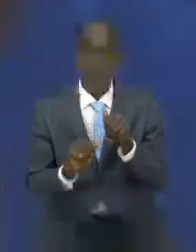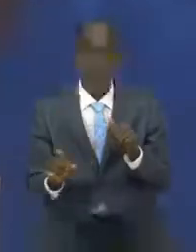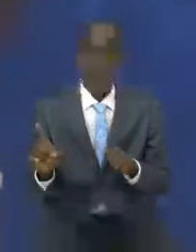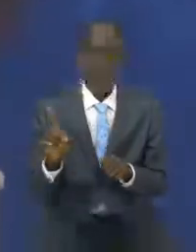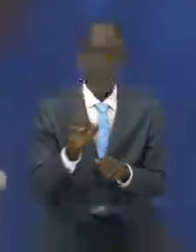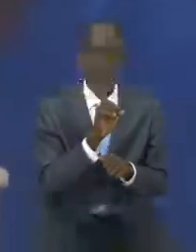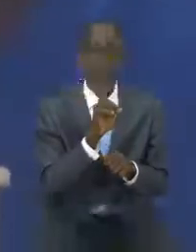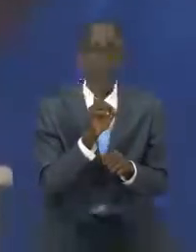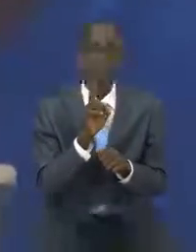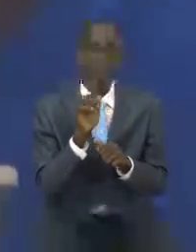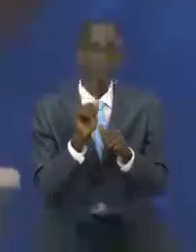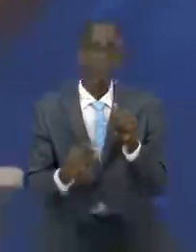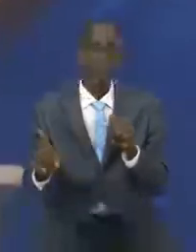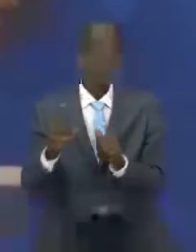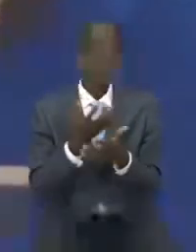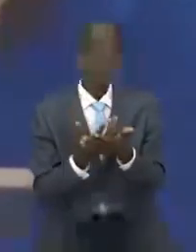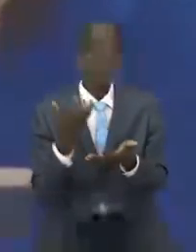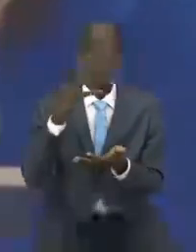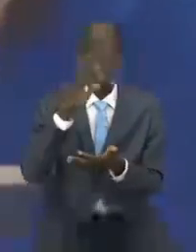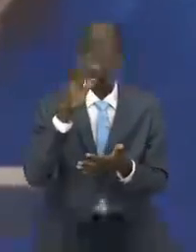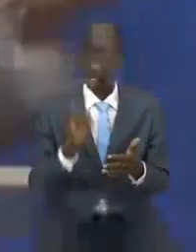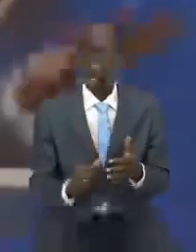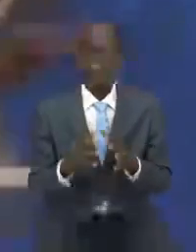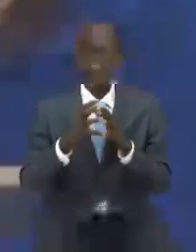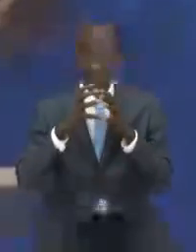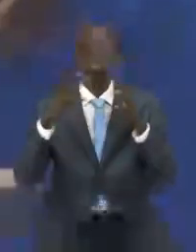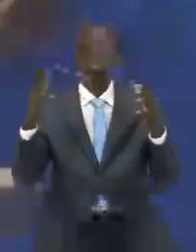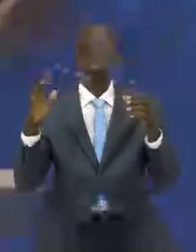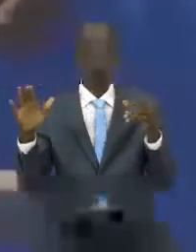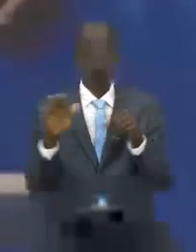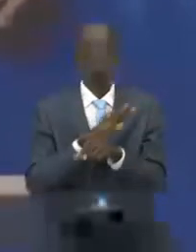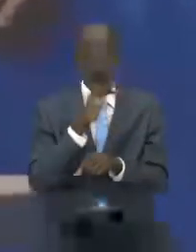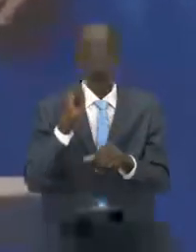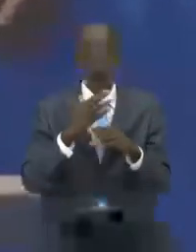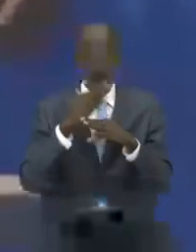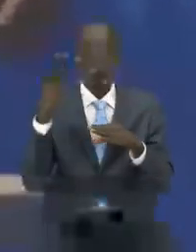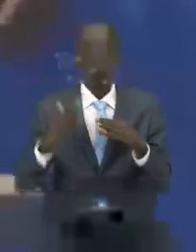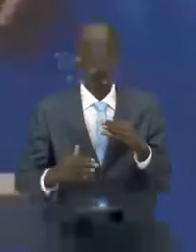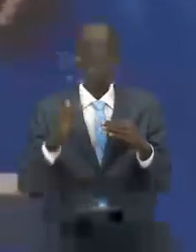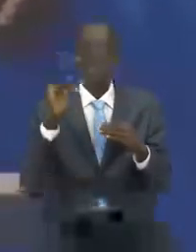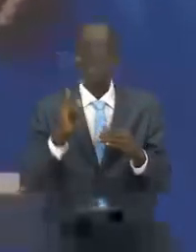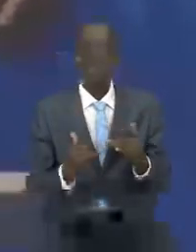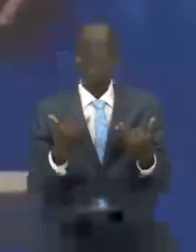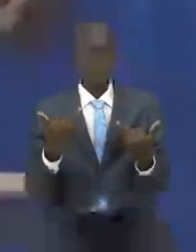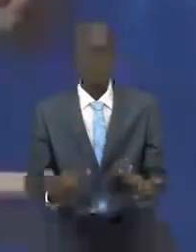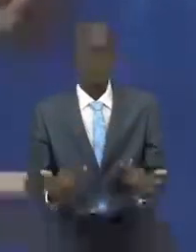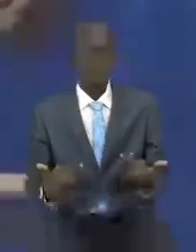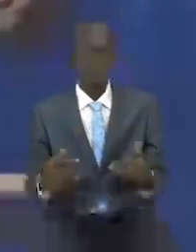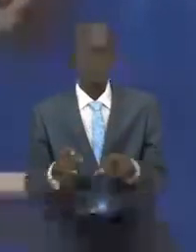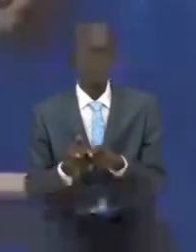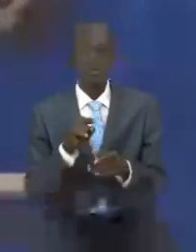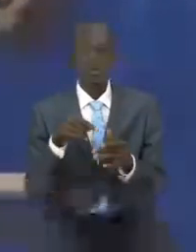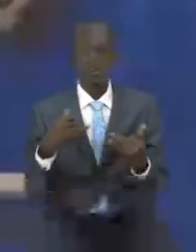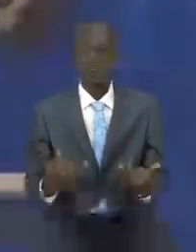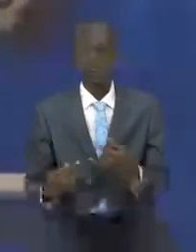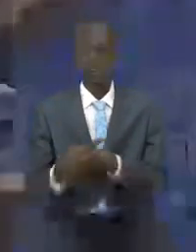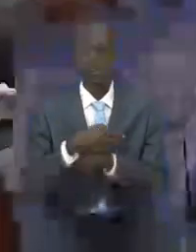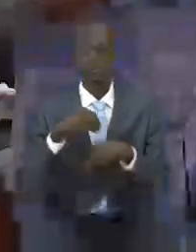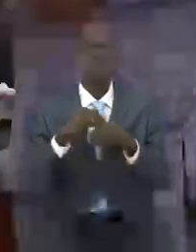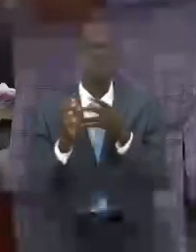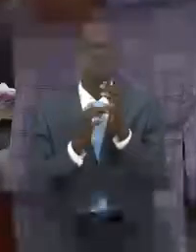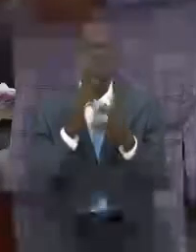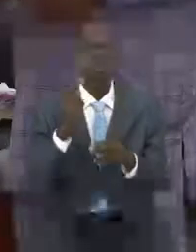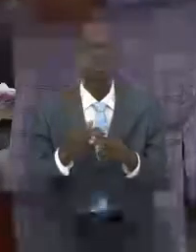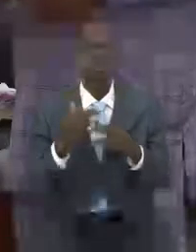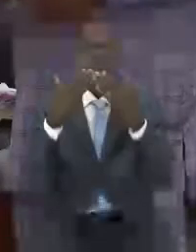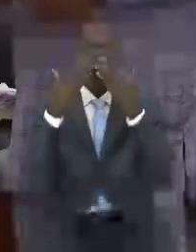Everyone richly, abundantly, completely, even this day, in Jesus' name. Thank